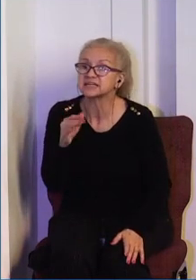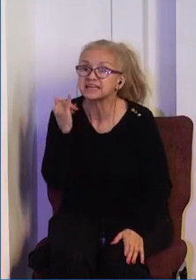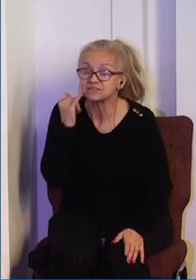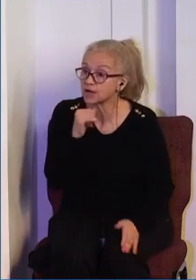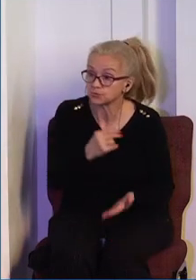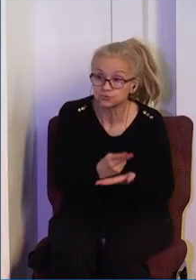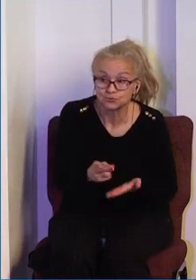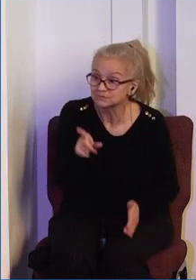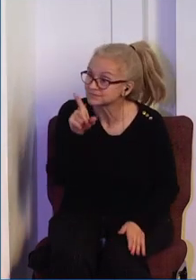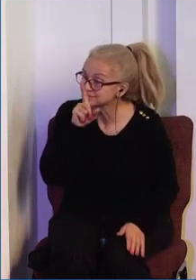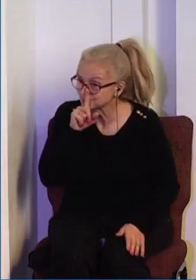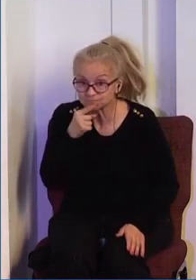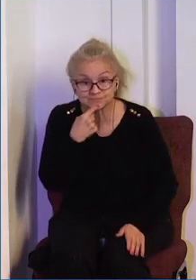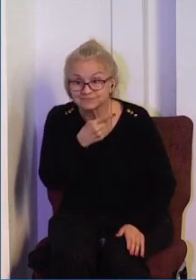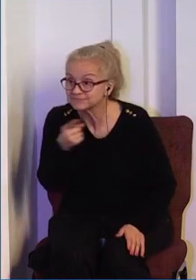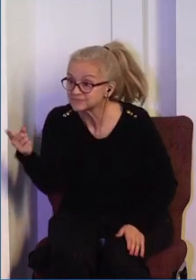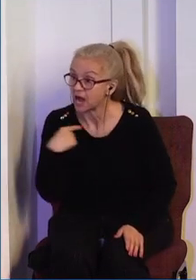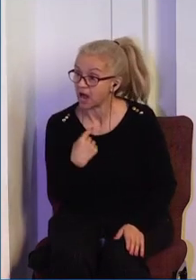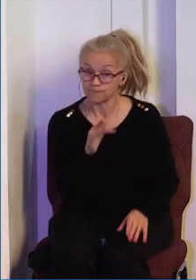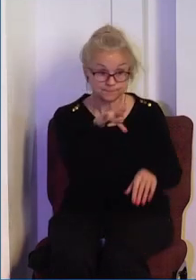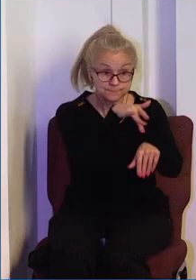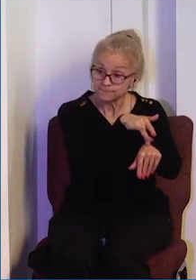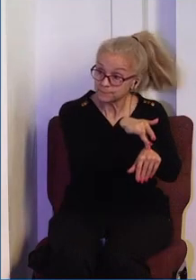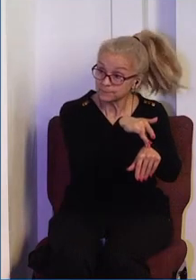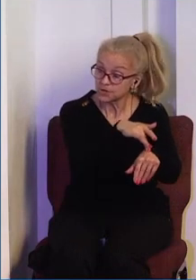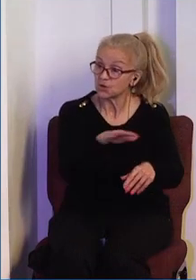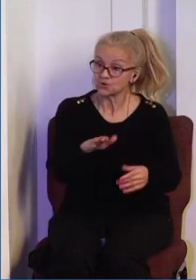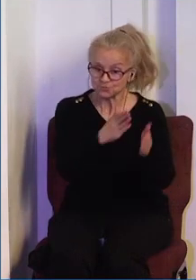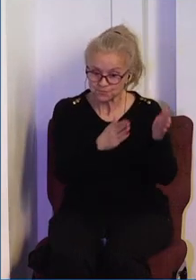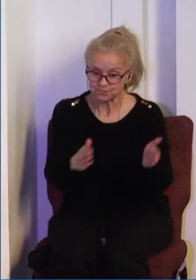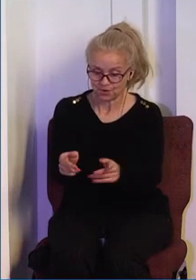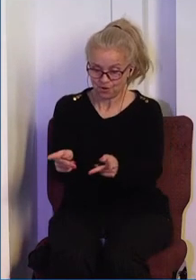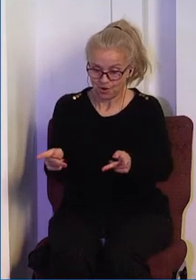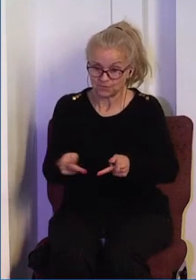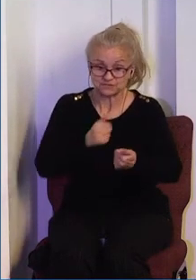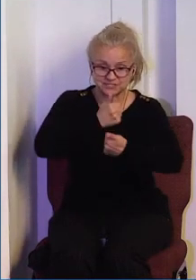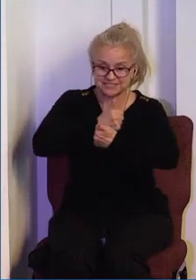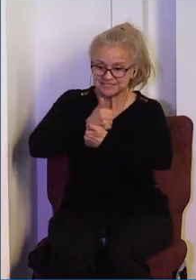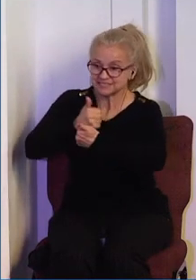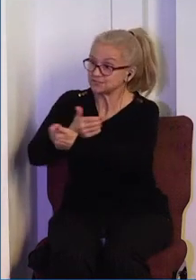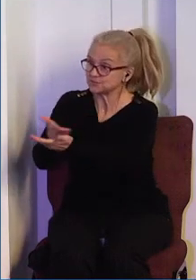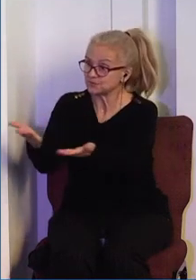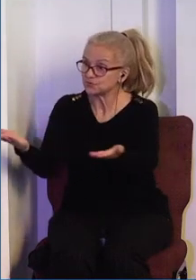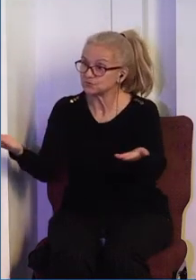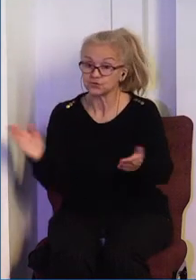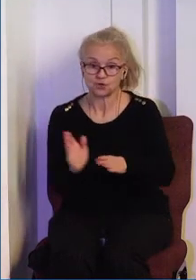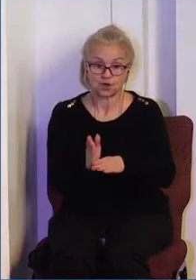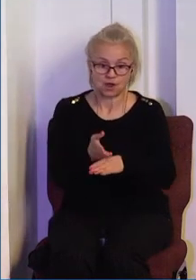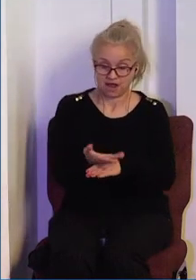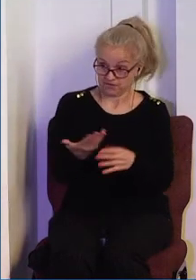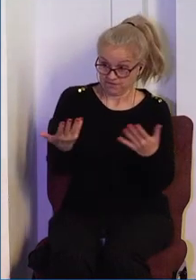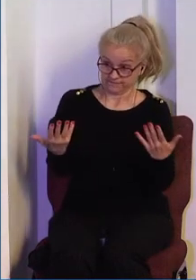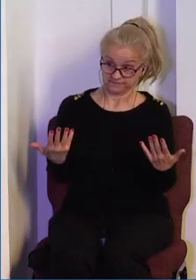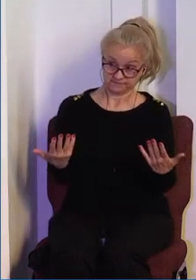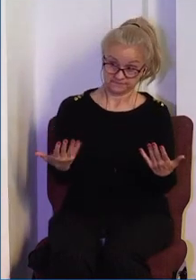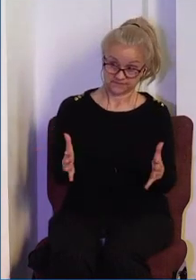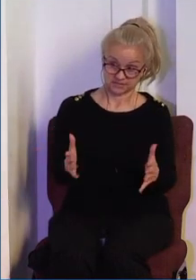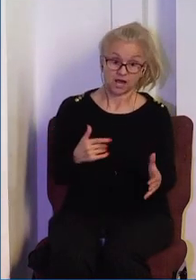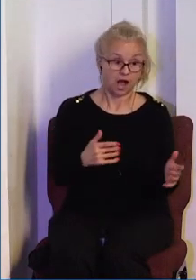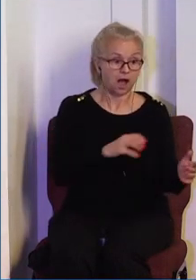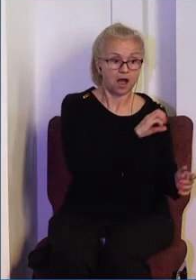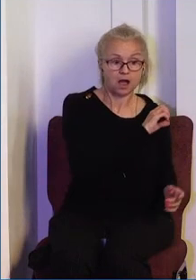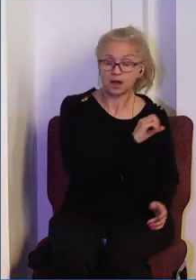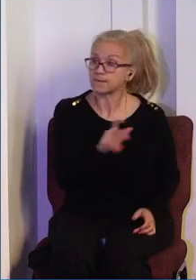true. I'm going there to prepare a place for each of you. After I have done this, I will come